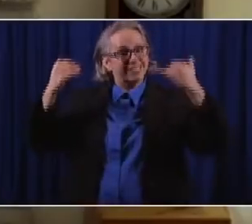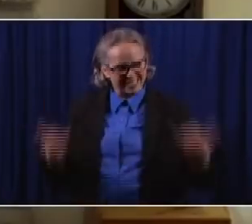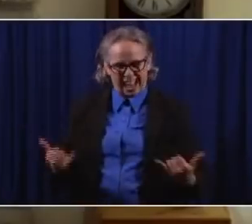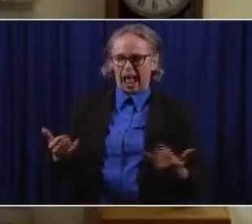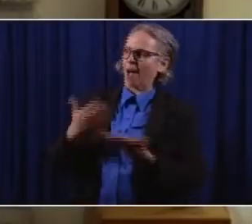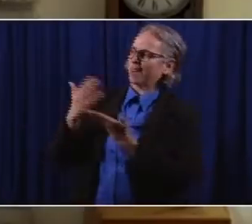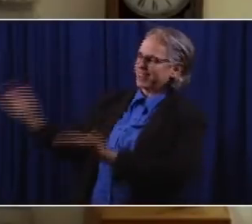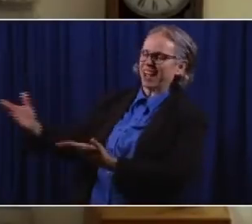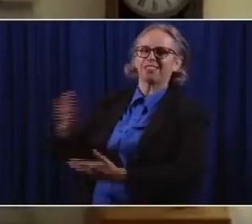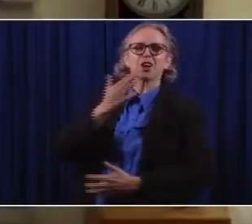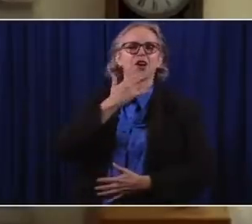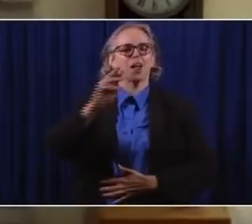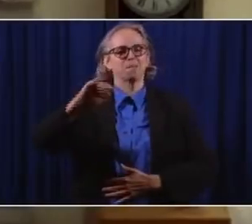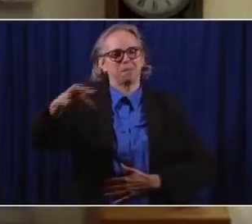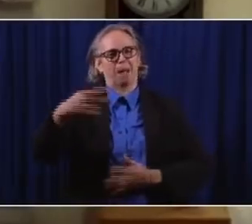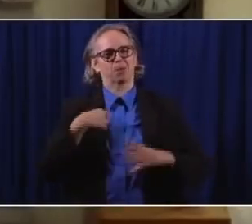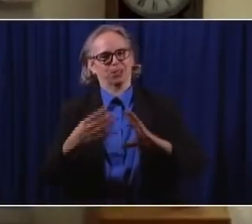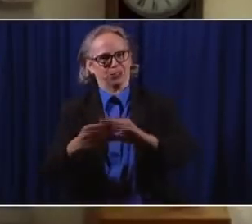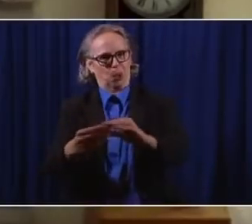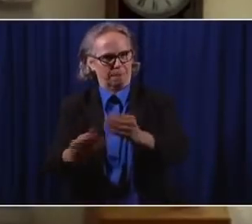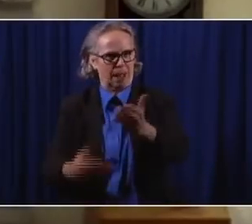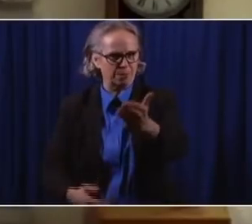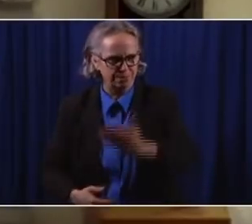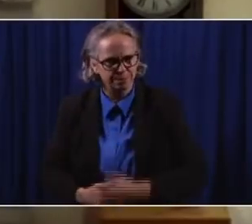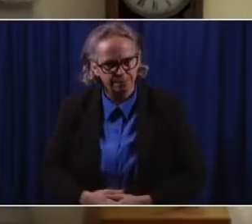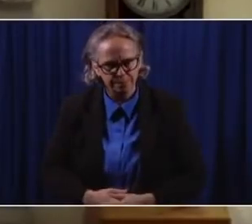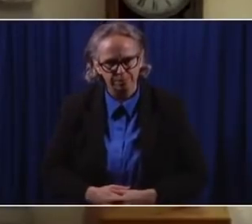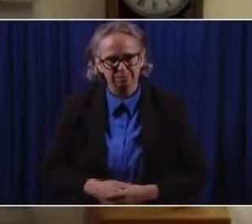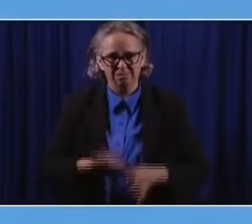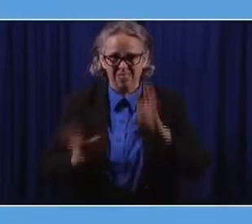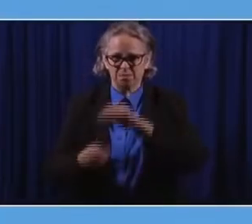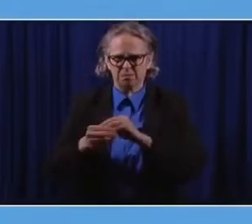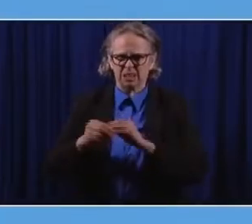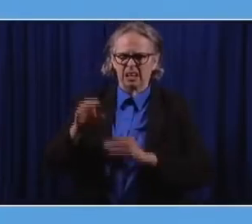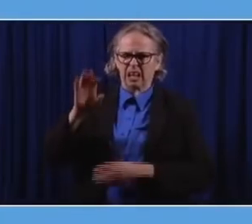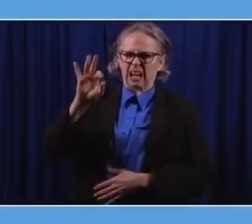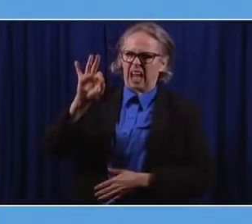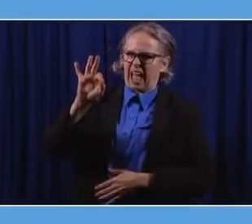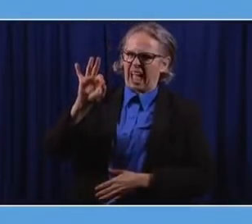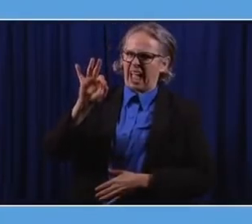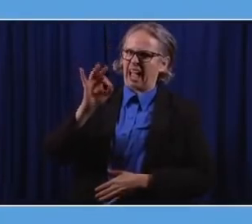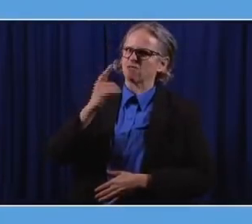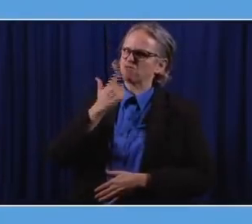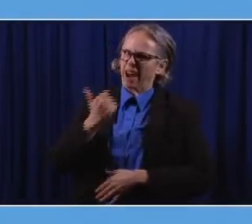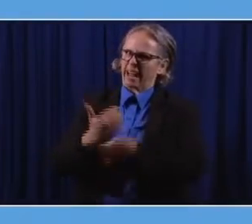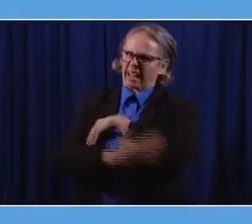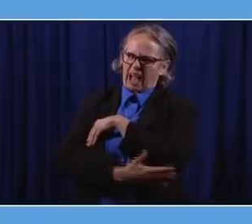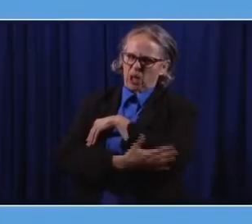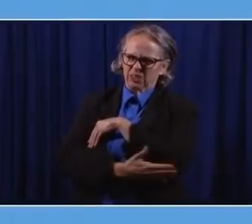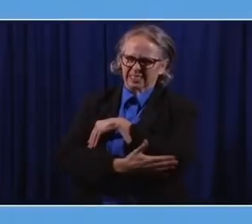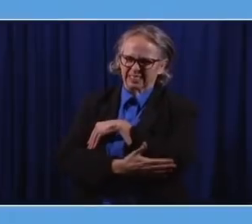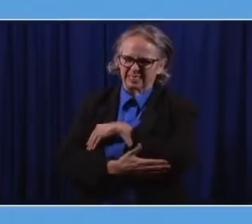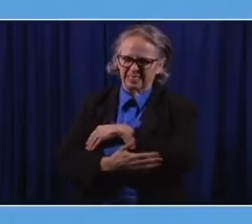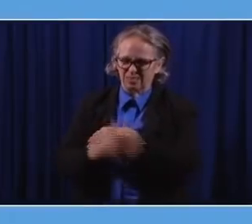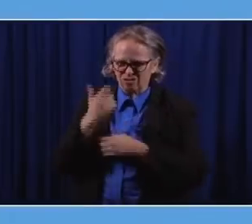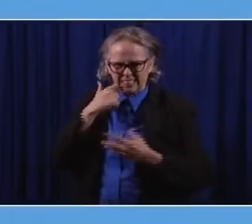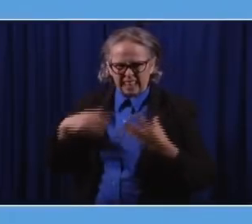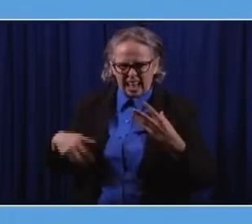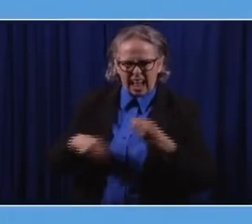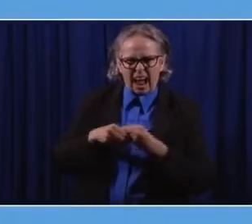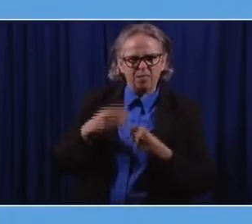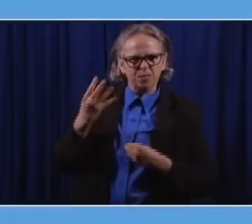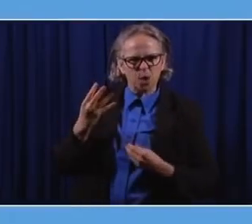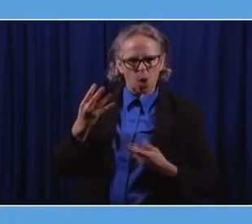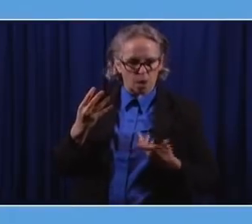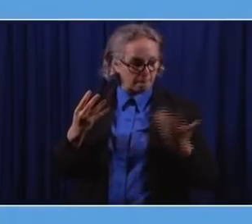have some changes. This week we have 9 red counties, an increase of 4 from last week. And as I said, some of this data is